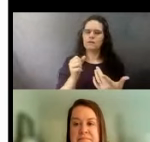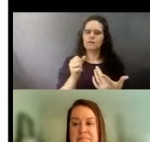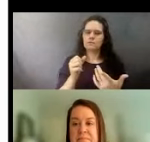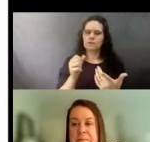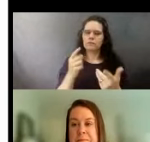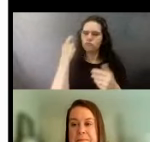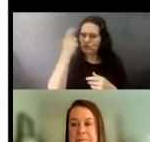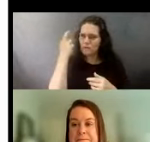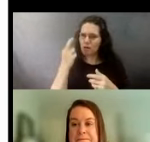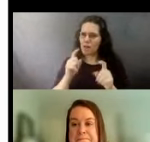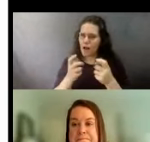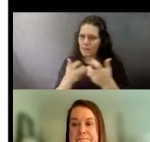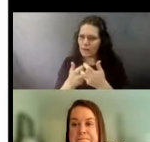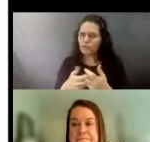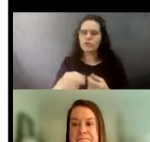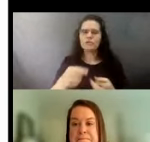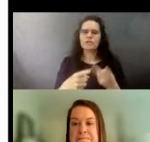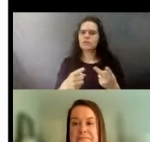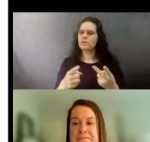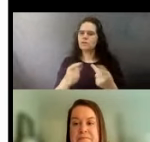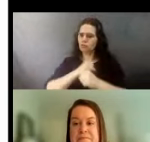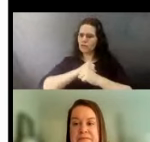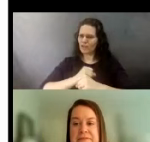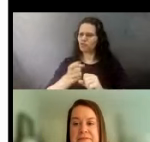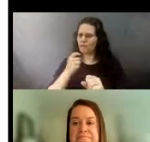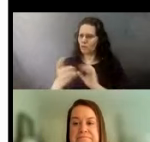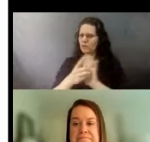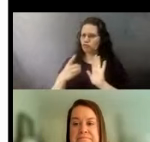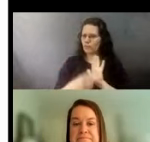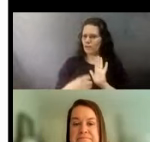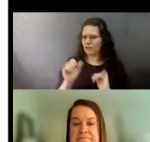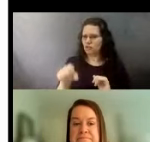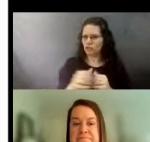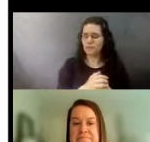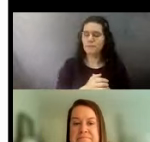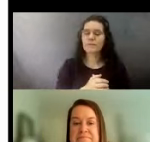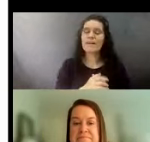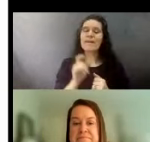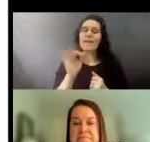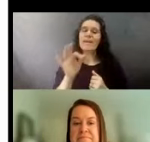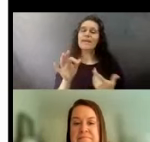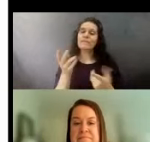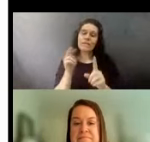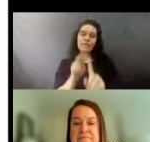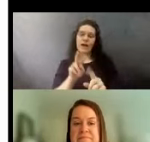more about those. If you are regarded as having a